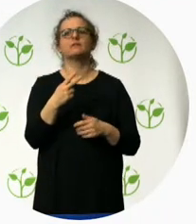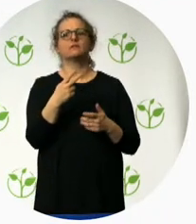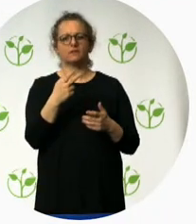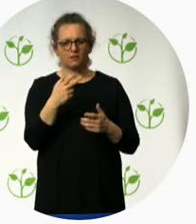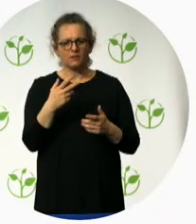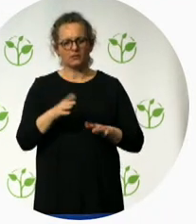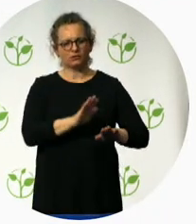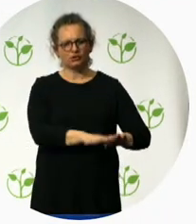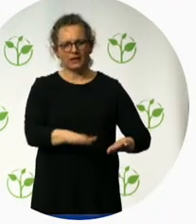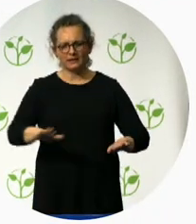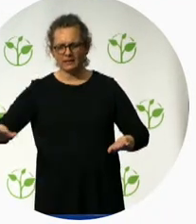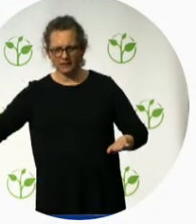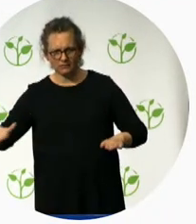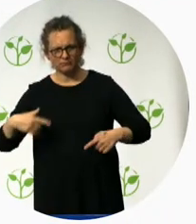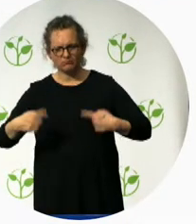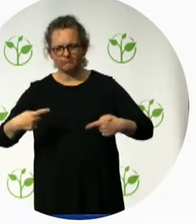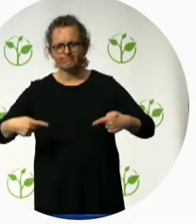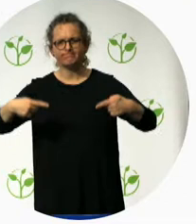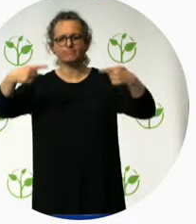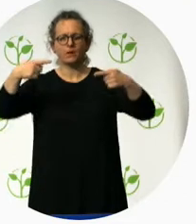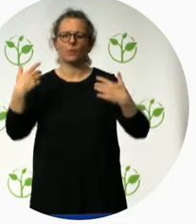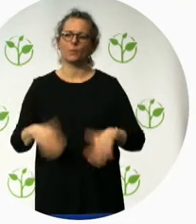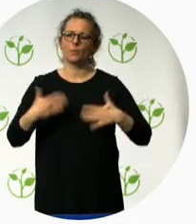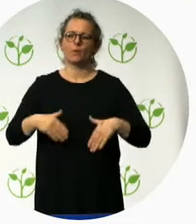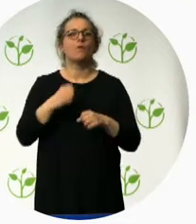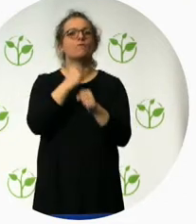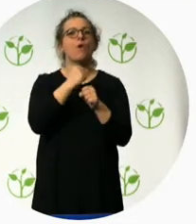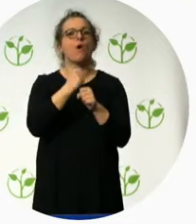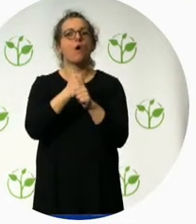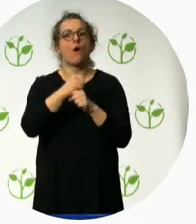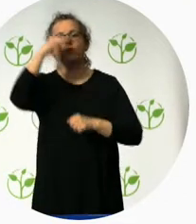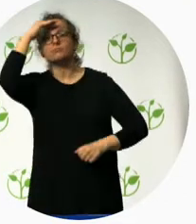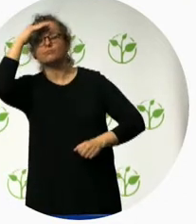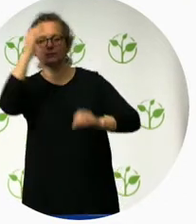is facing a financial crisis since